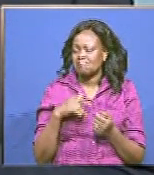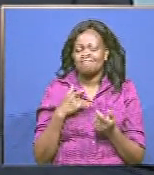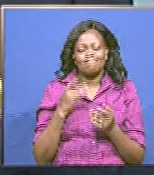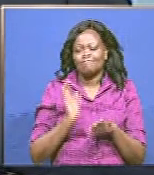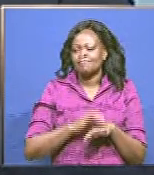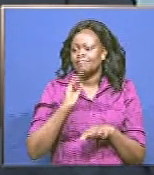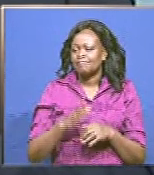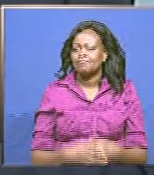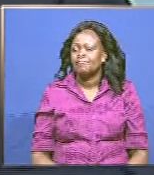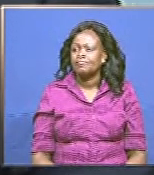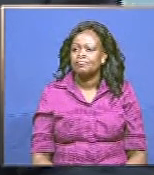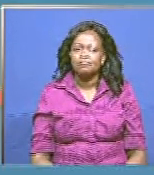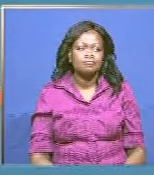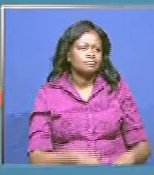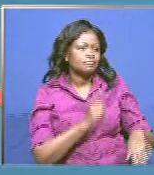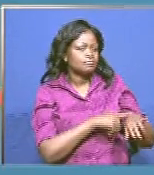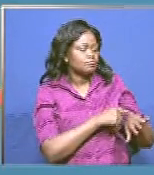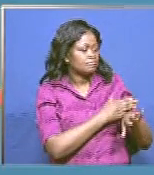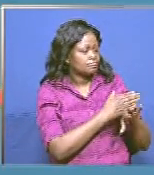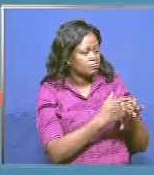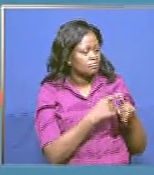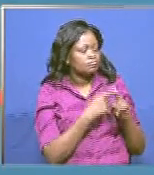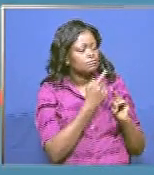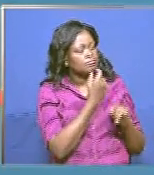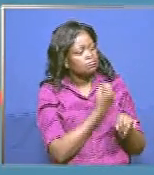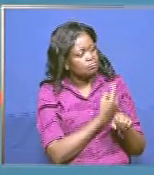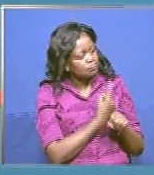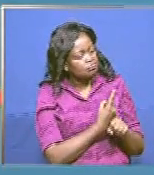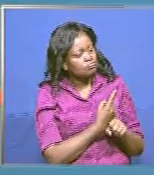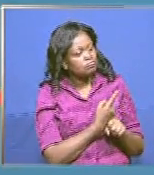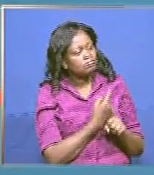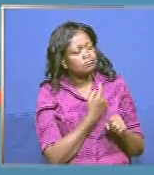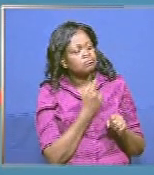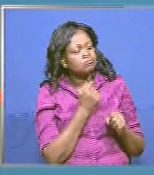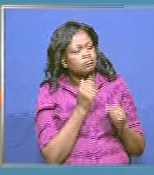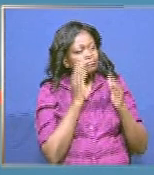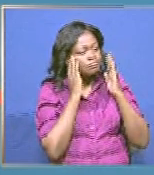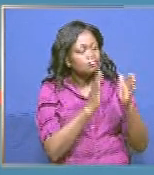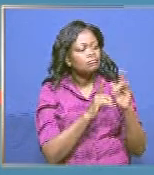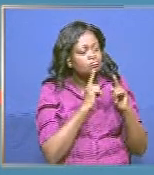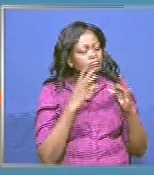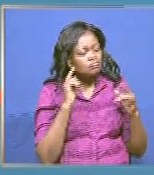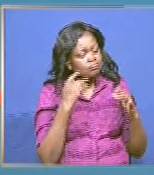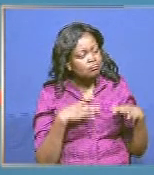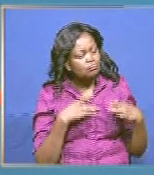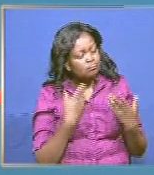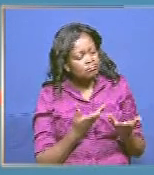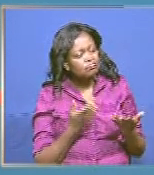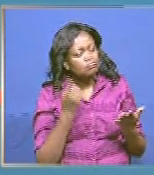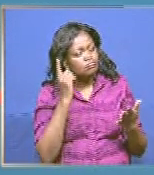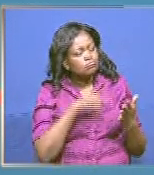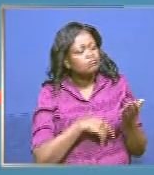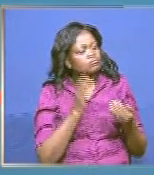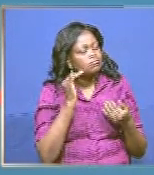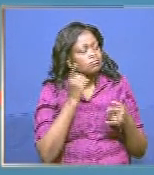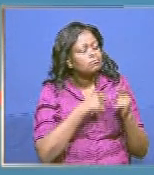All right. Governor, our time is up, but I'll just give you 1 second to look into that camera and perhaps speak to the Kenyan people regarding what really we should expect